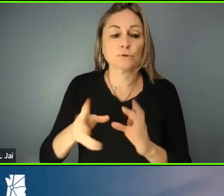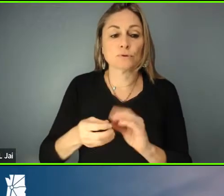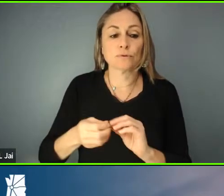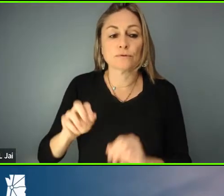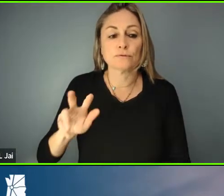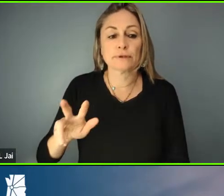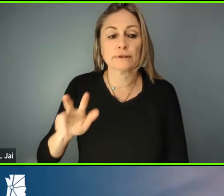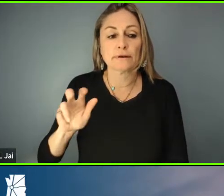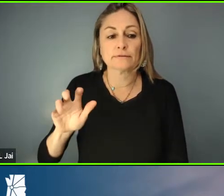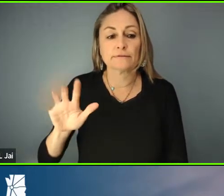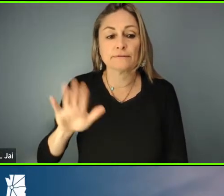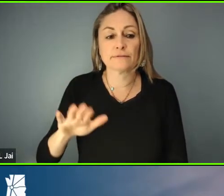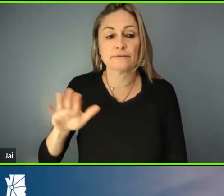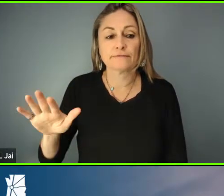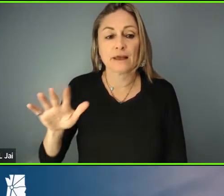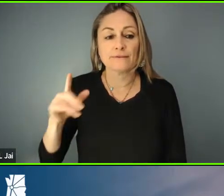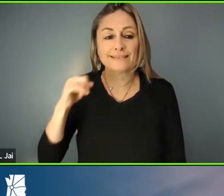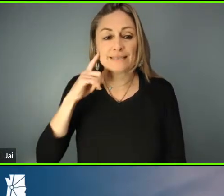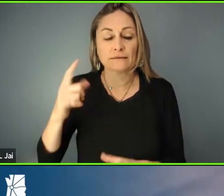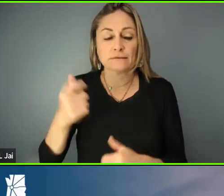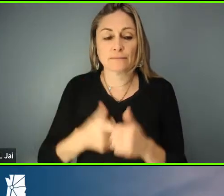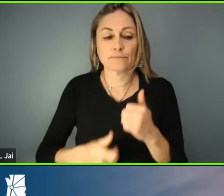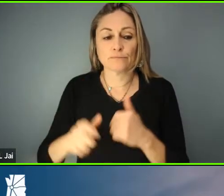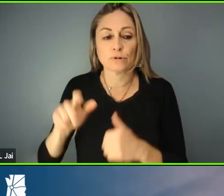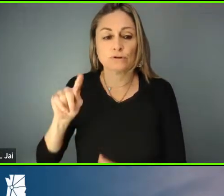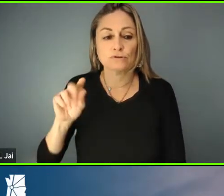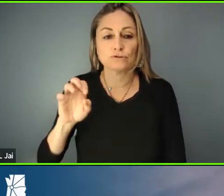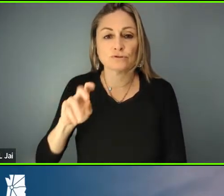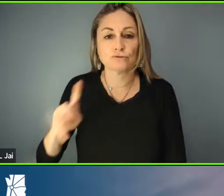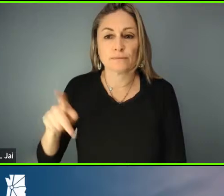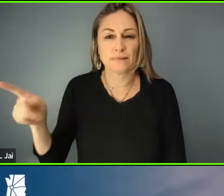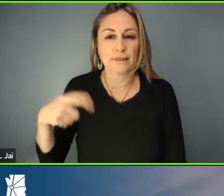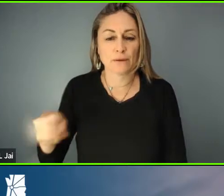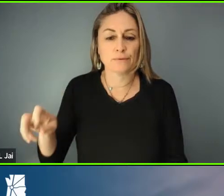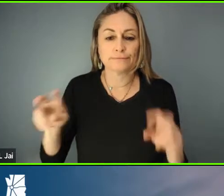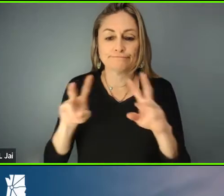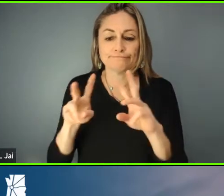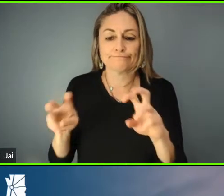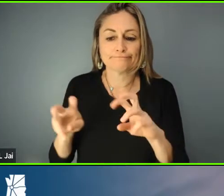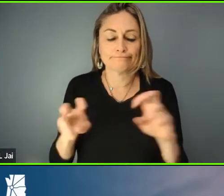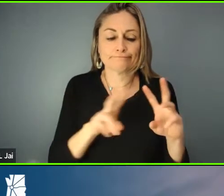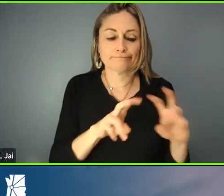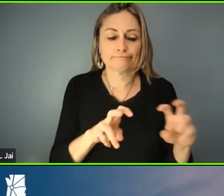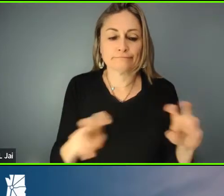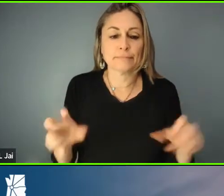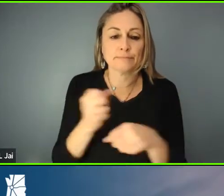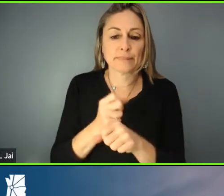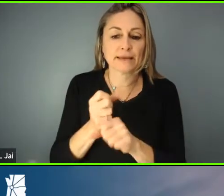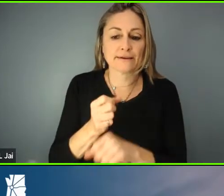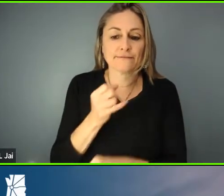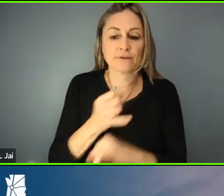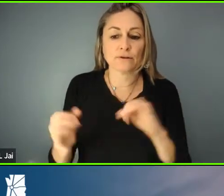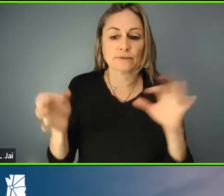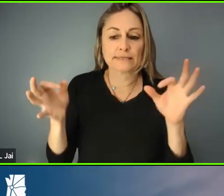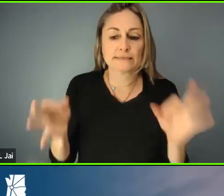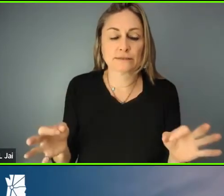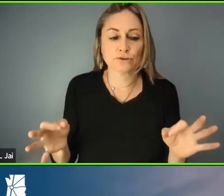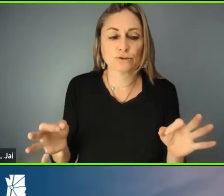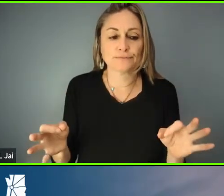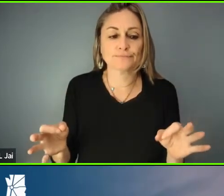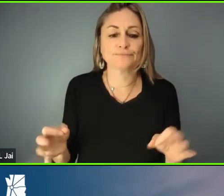$3.55 per trip. So they will be looking at that and making a final determination. We're hoping